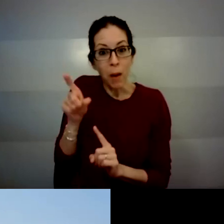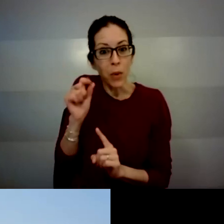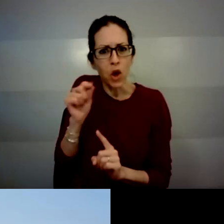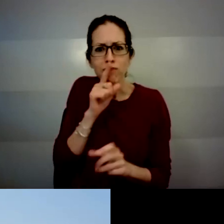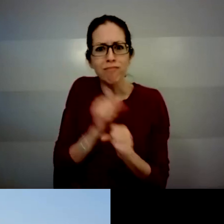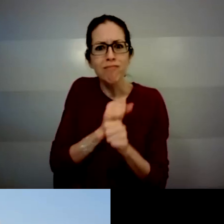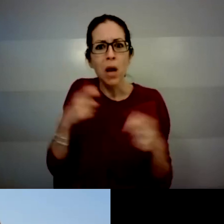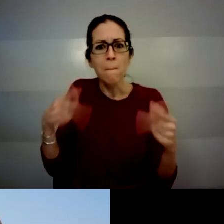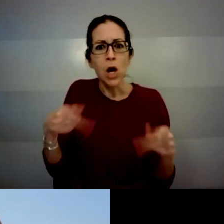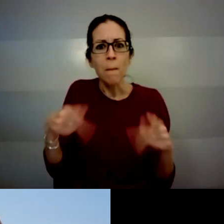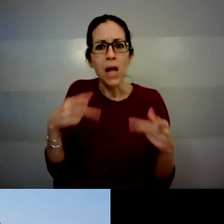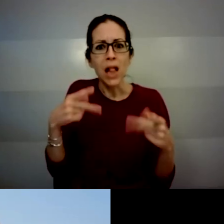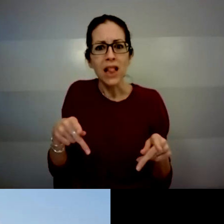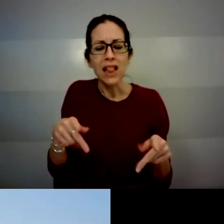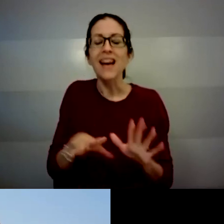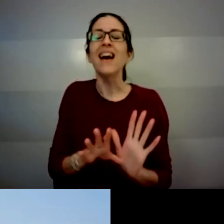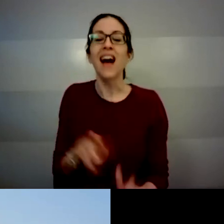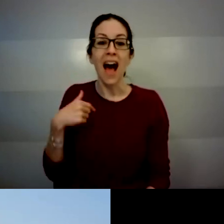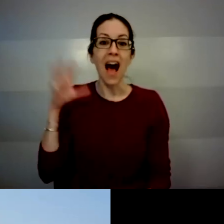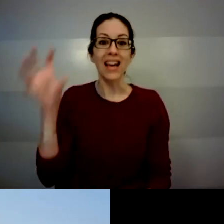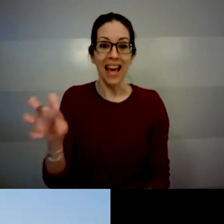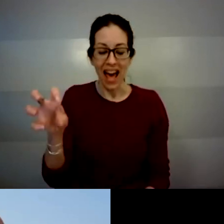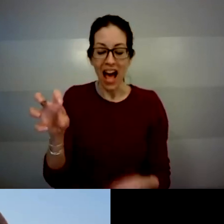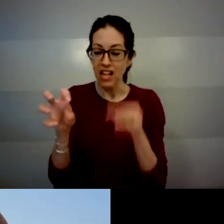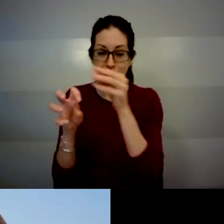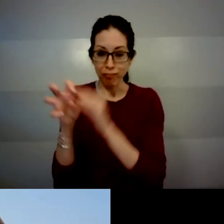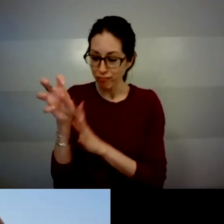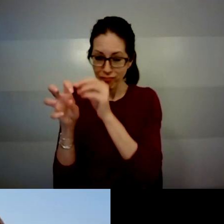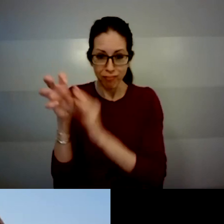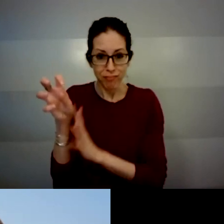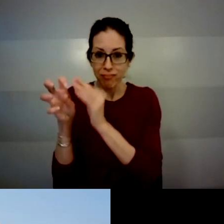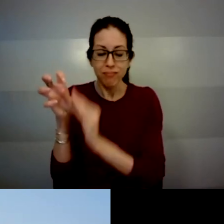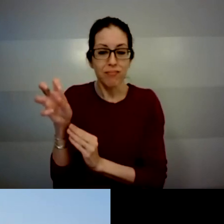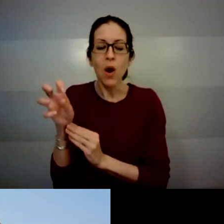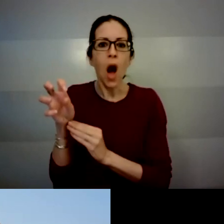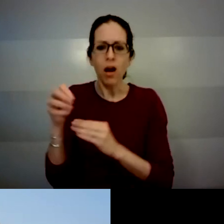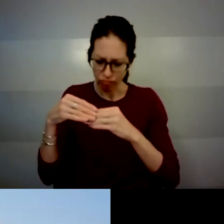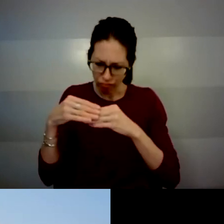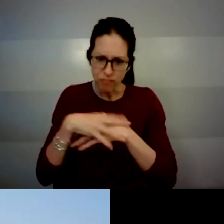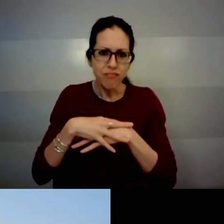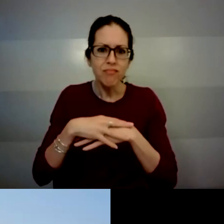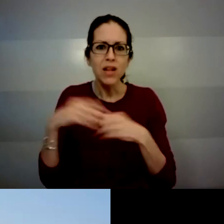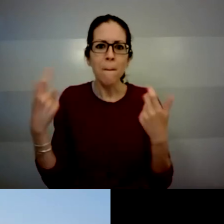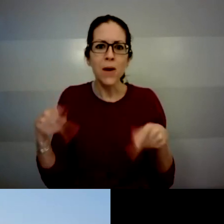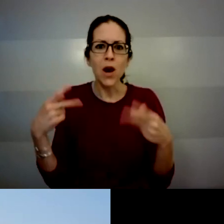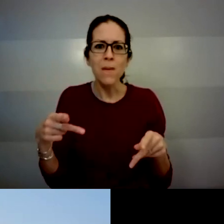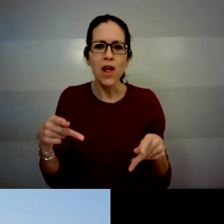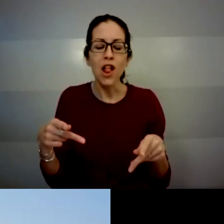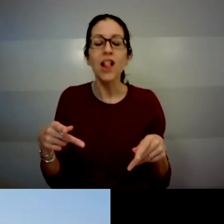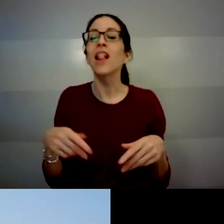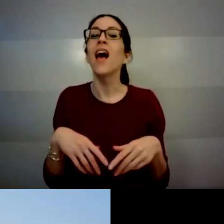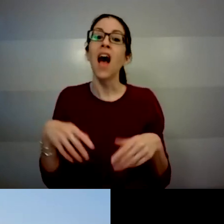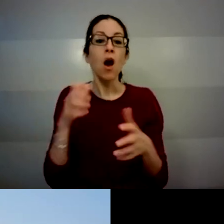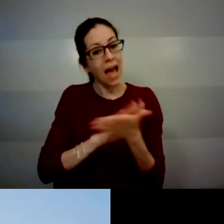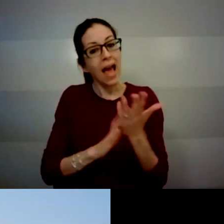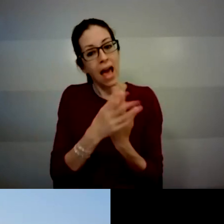it off my hands, but on my nails, the purple color just stayed there. So later that day, somebody asked me where I got my nice nail polish.